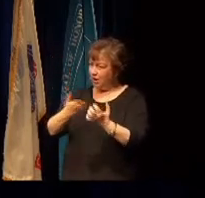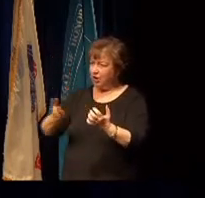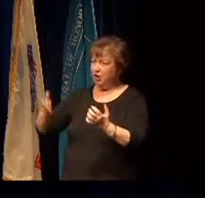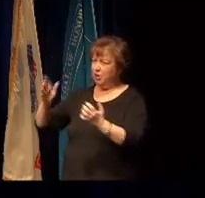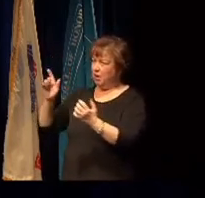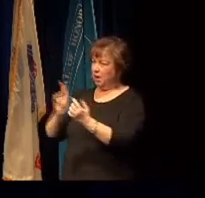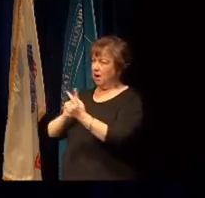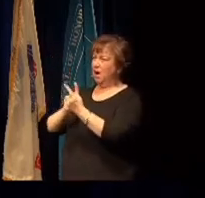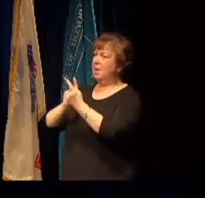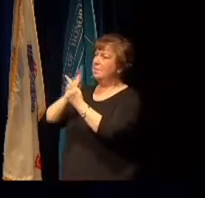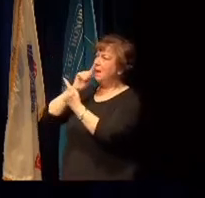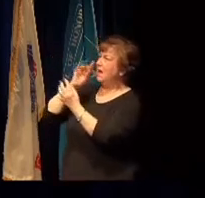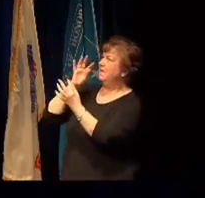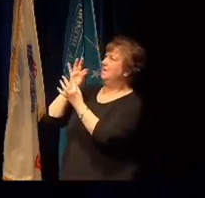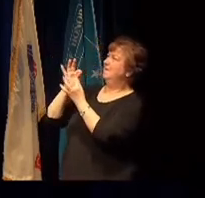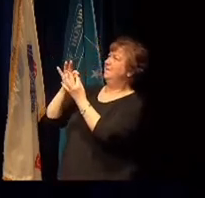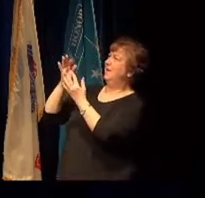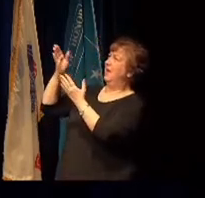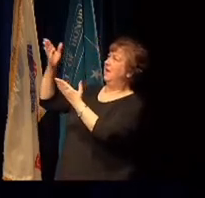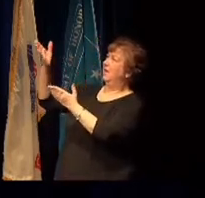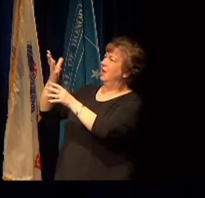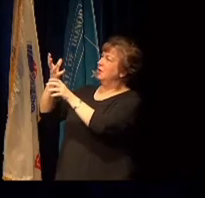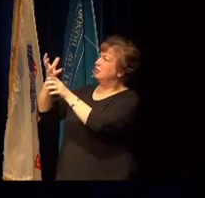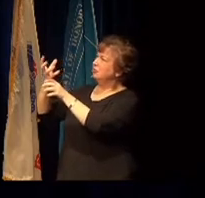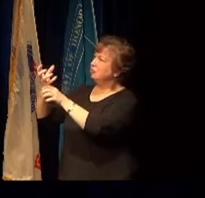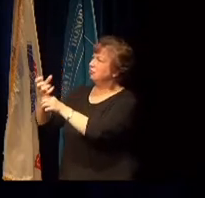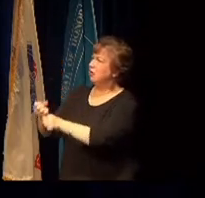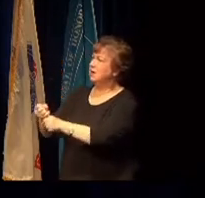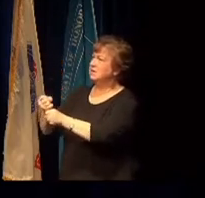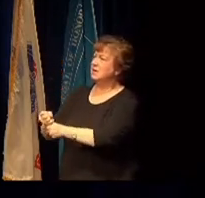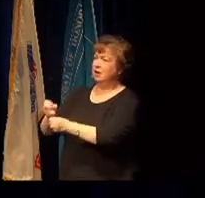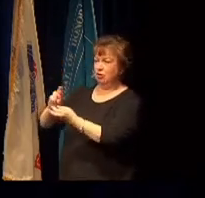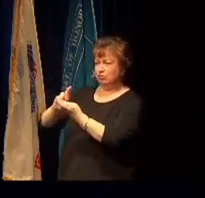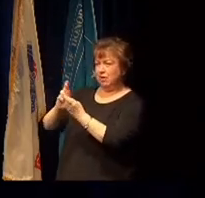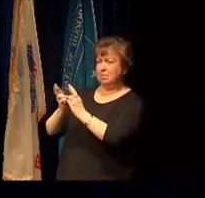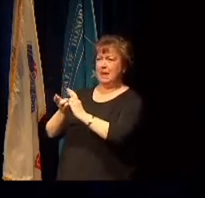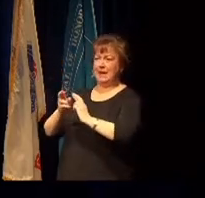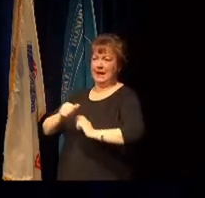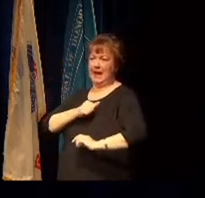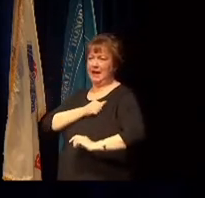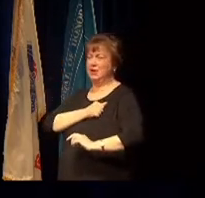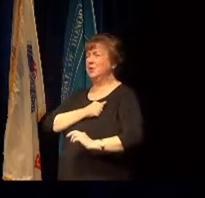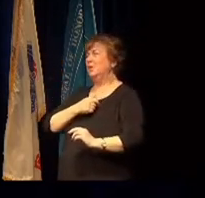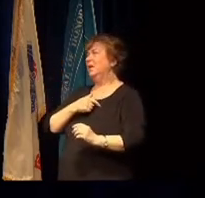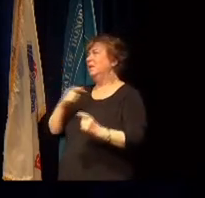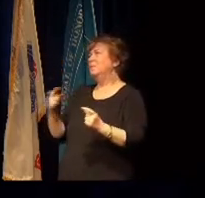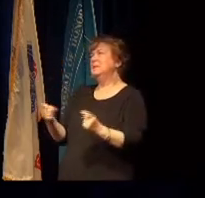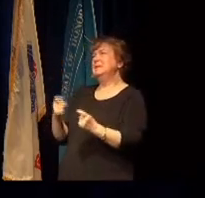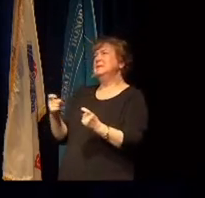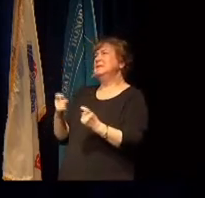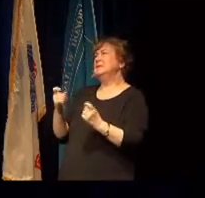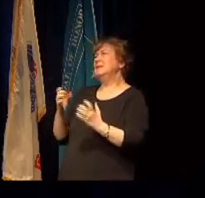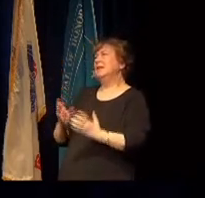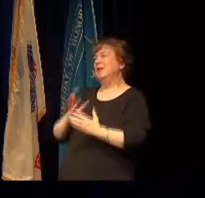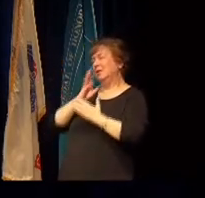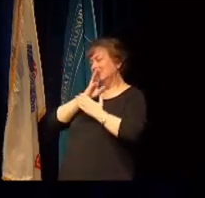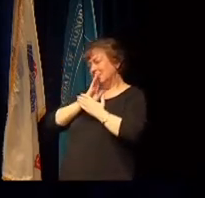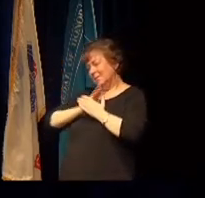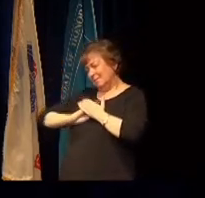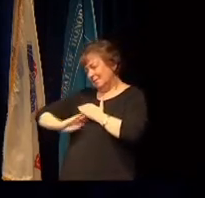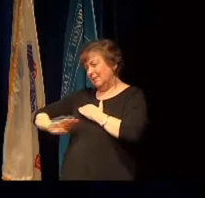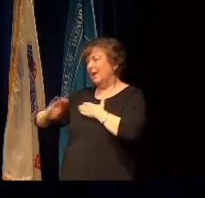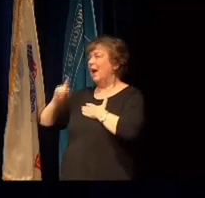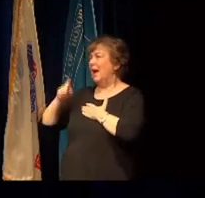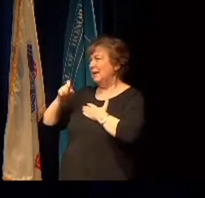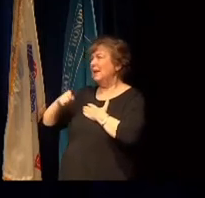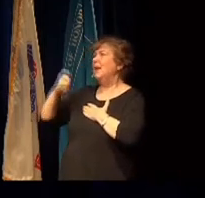him with a repentant, humble attitude and say, I'm a sinner. I need you. You are